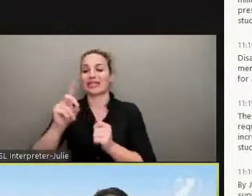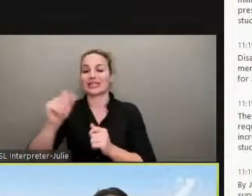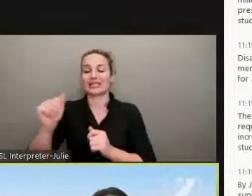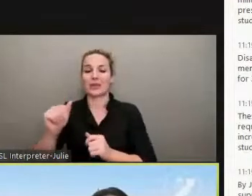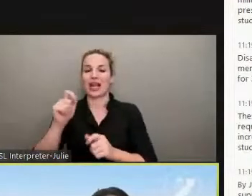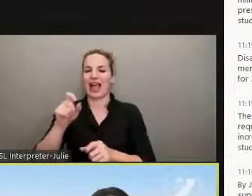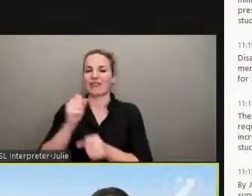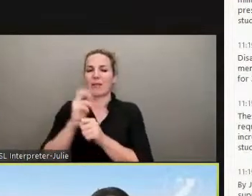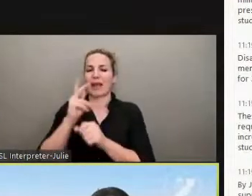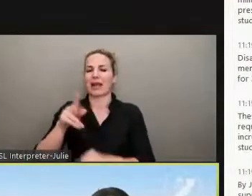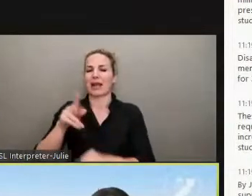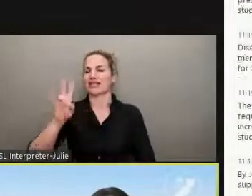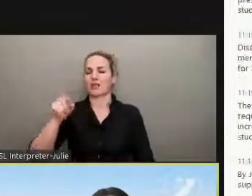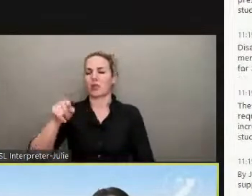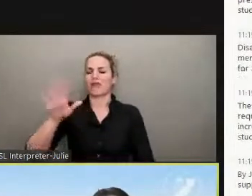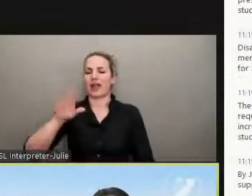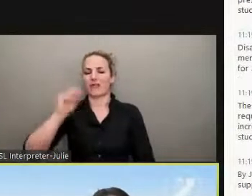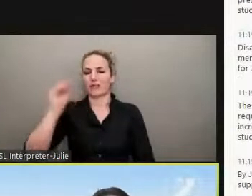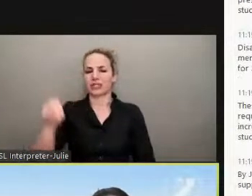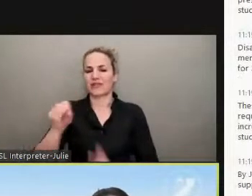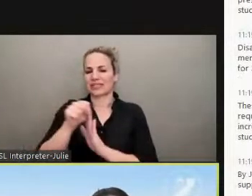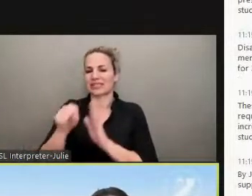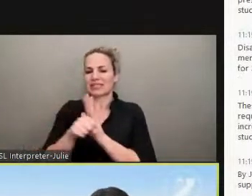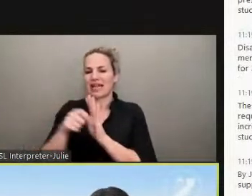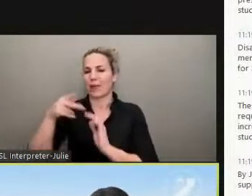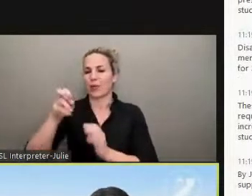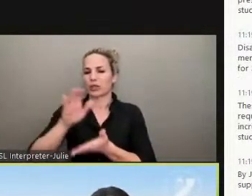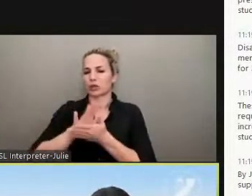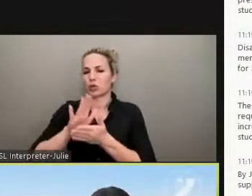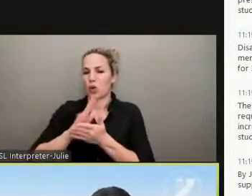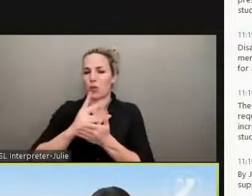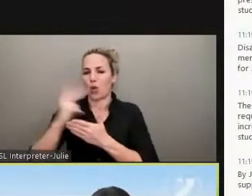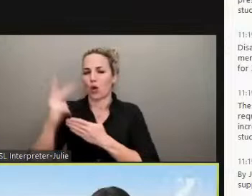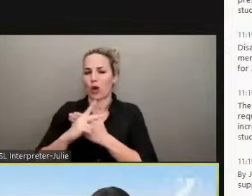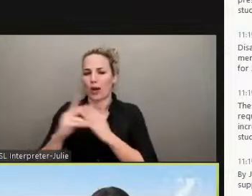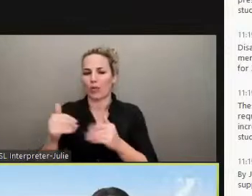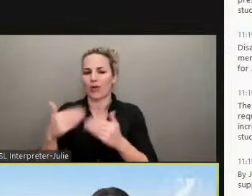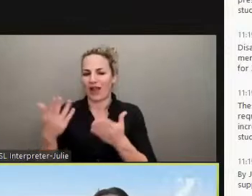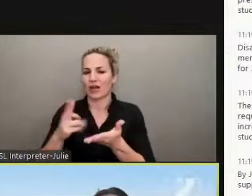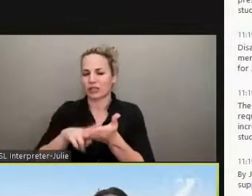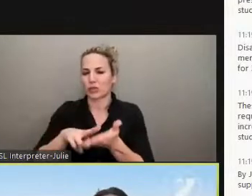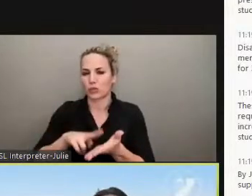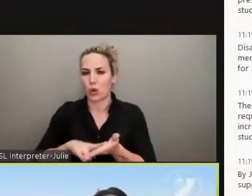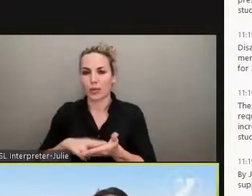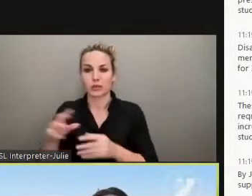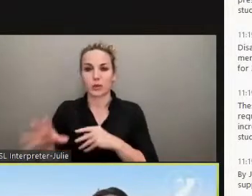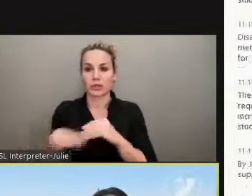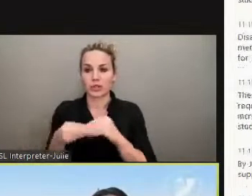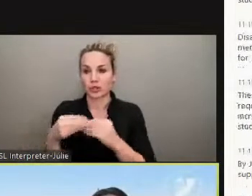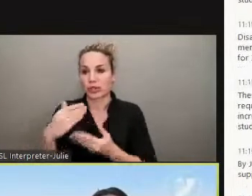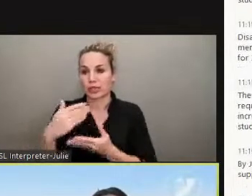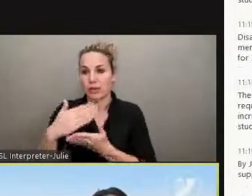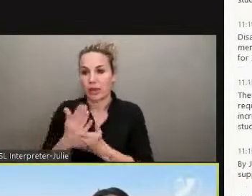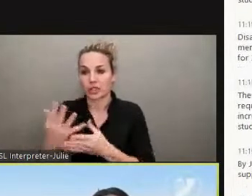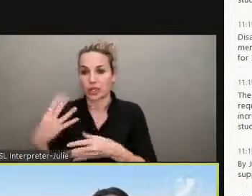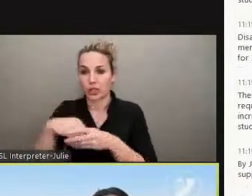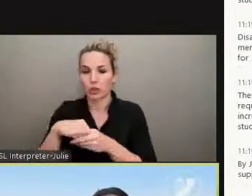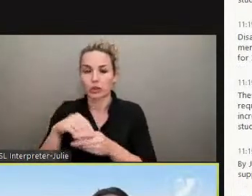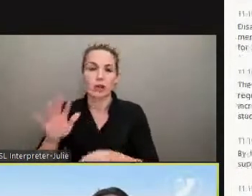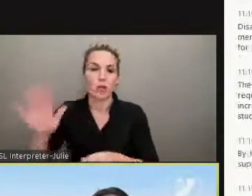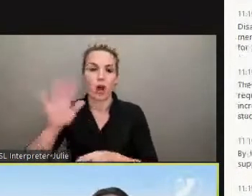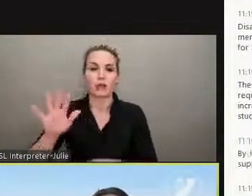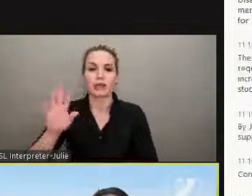least 7.5% of state preschool program providers' enrollment. Additionally, the budget includes